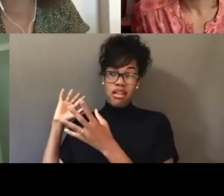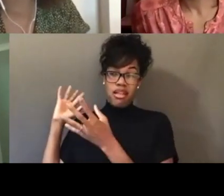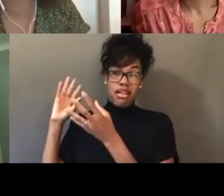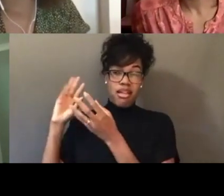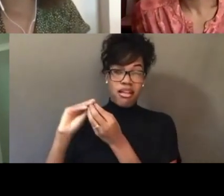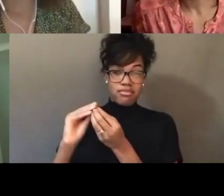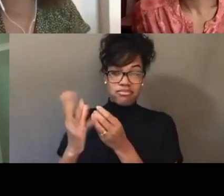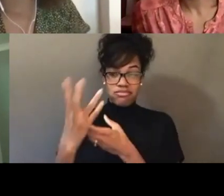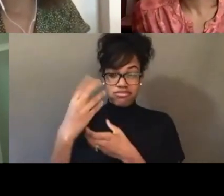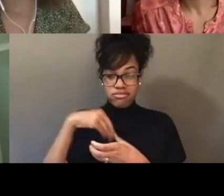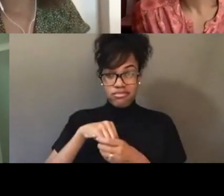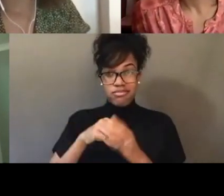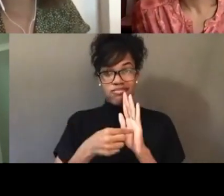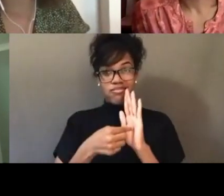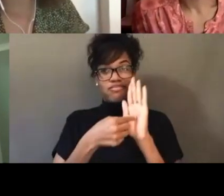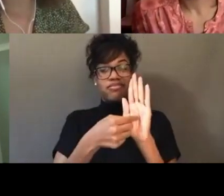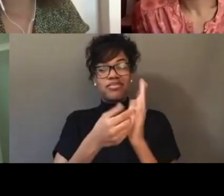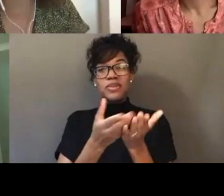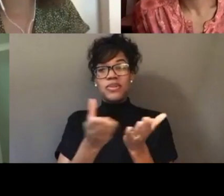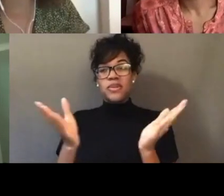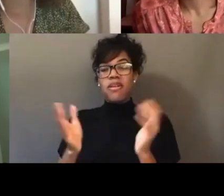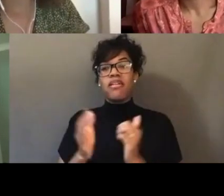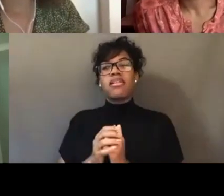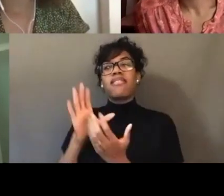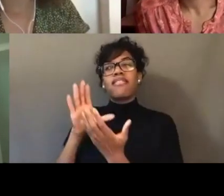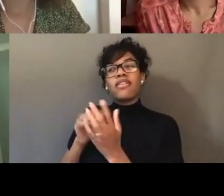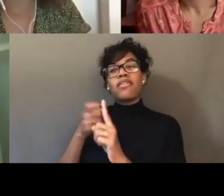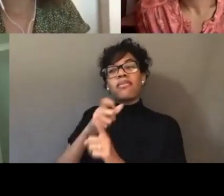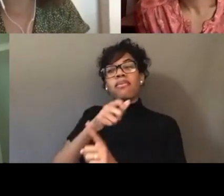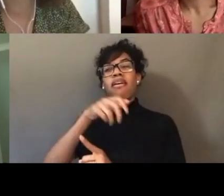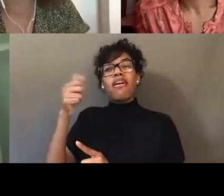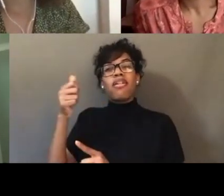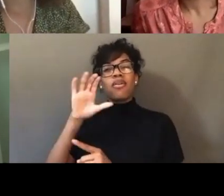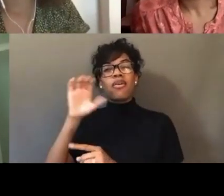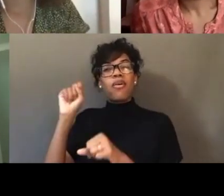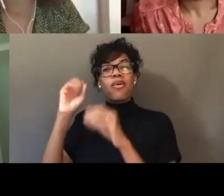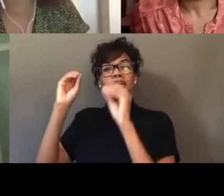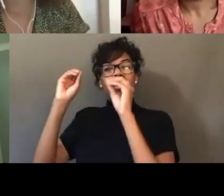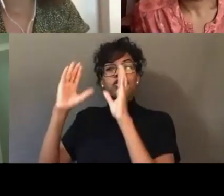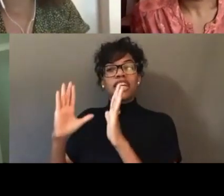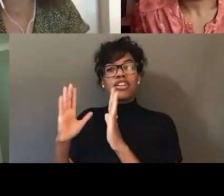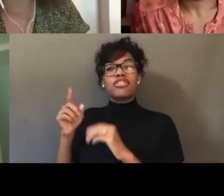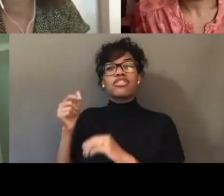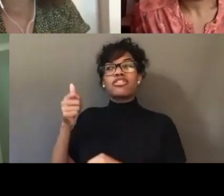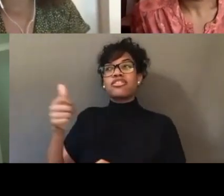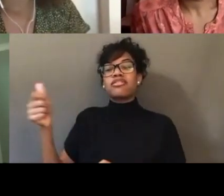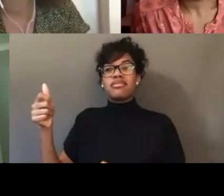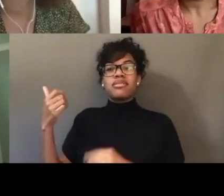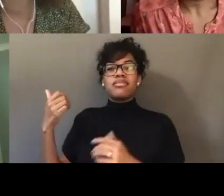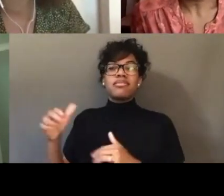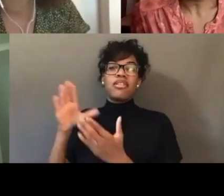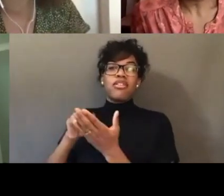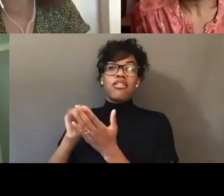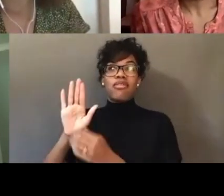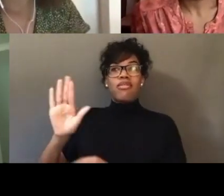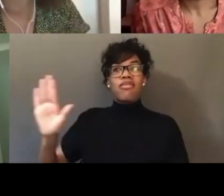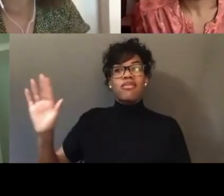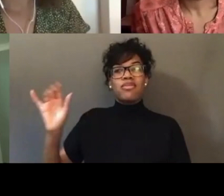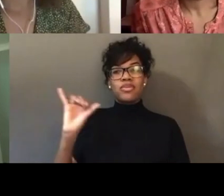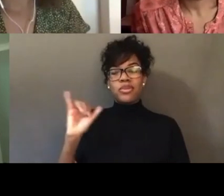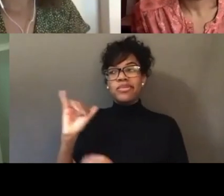other educators who are committed to anti-racist education. It's not something that should be embarked upon alone or